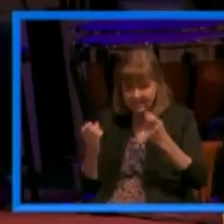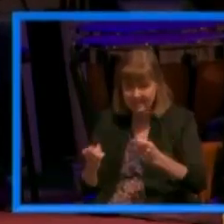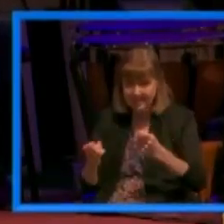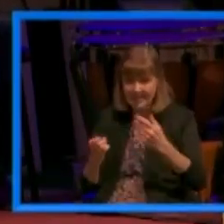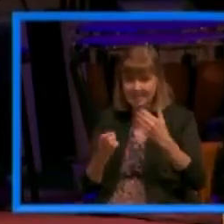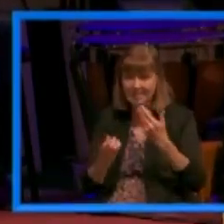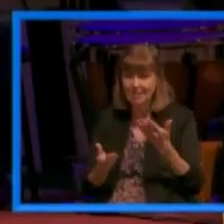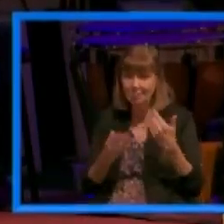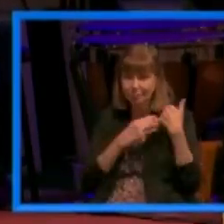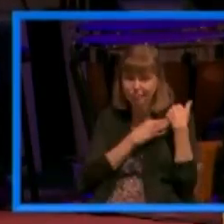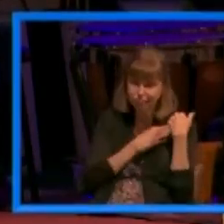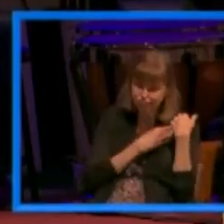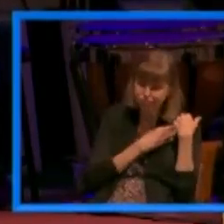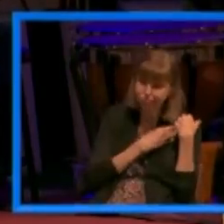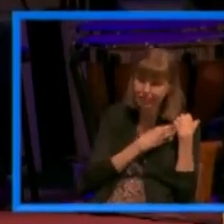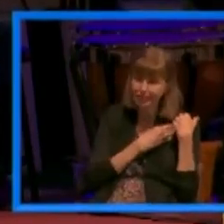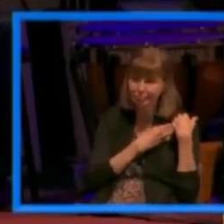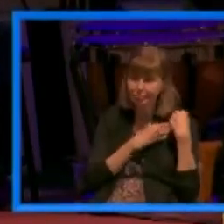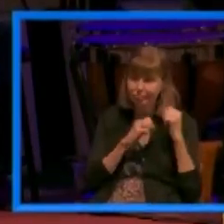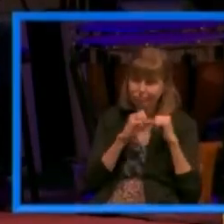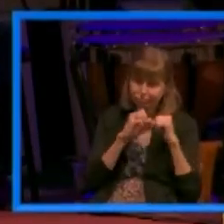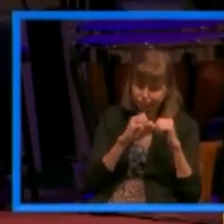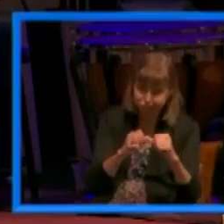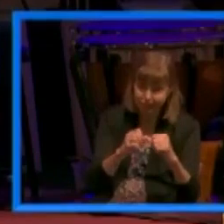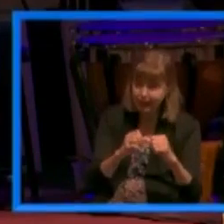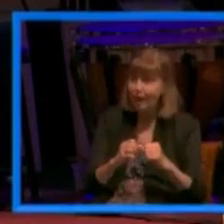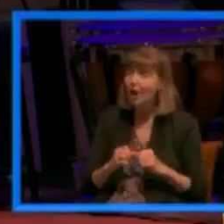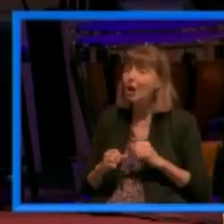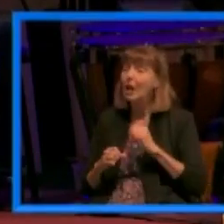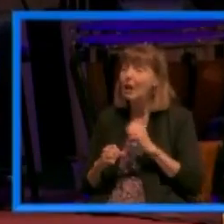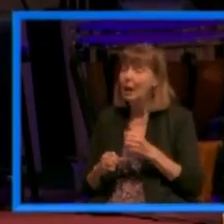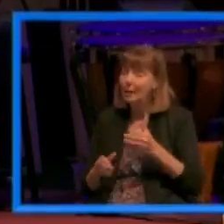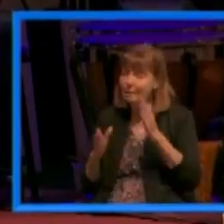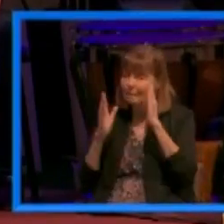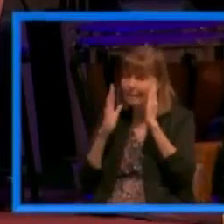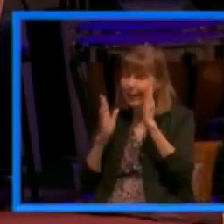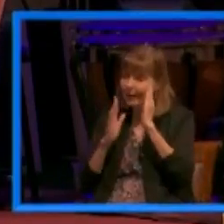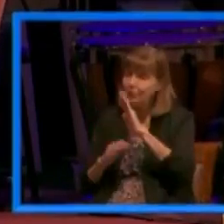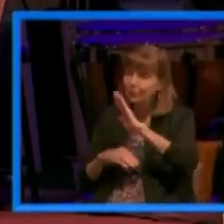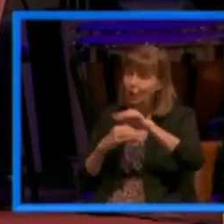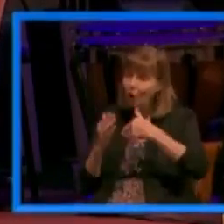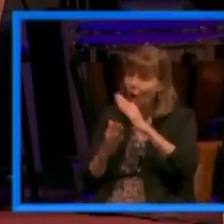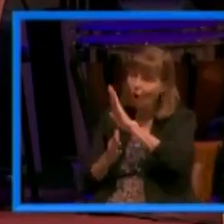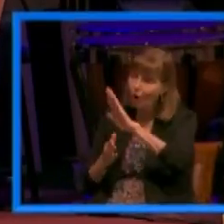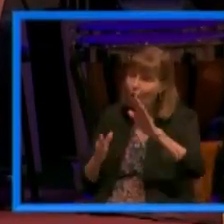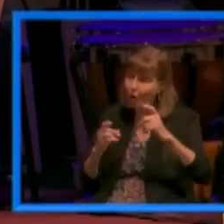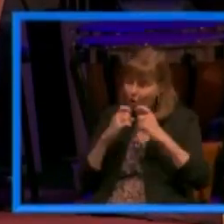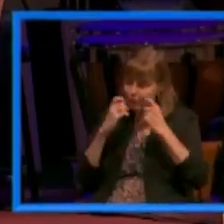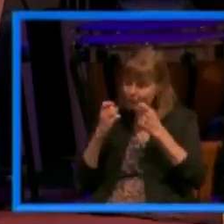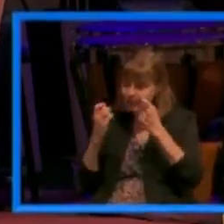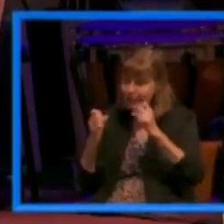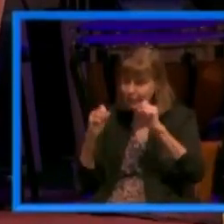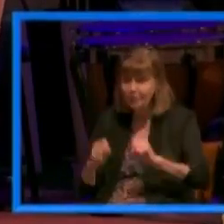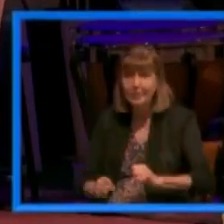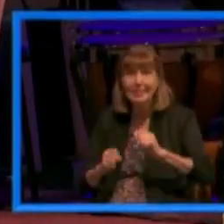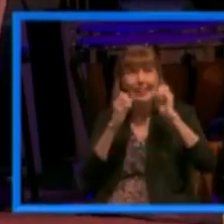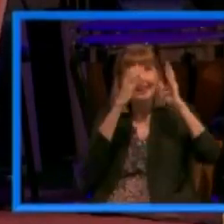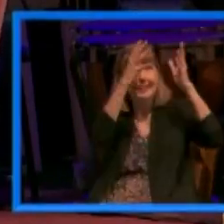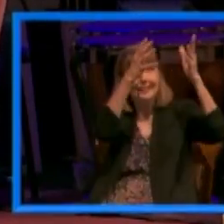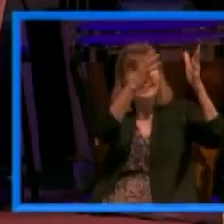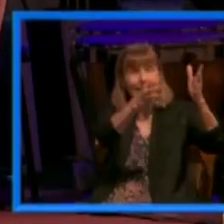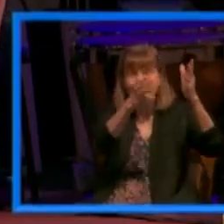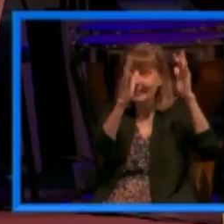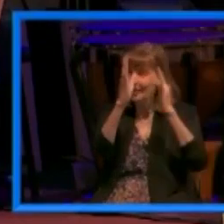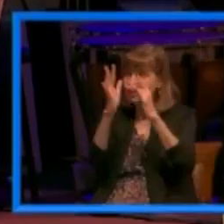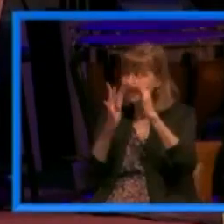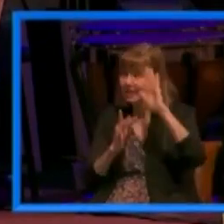every one of your sins at the feet of the Lord Jesus Christ and be washed by the blood of the Lamb. You can be saved from your sins. You